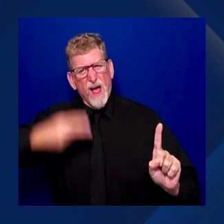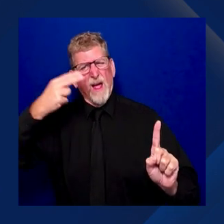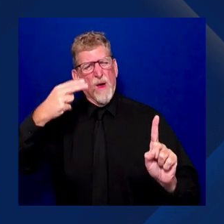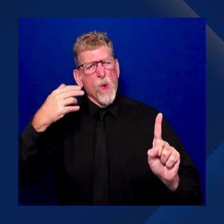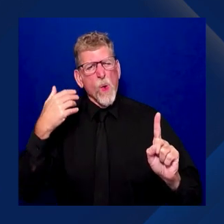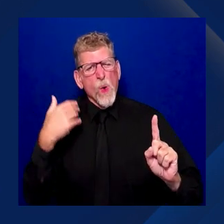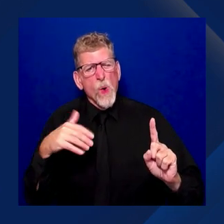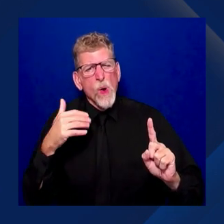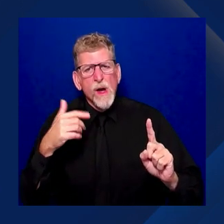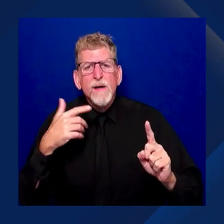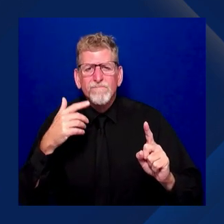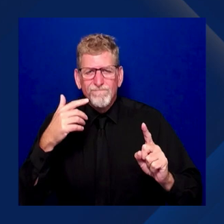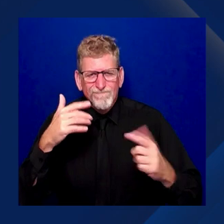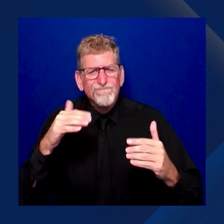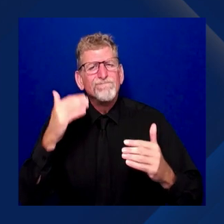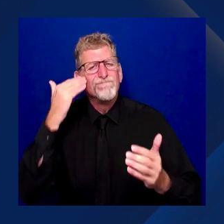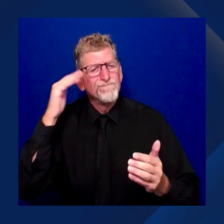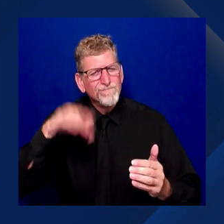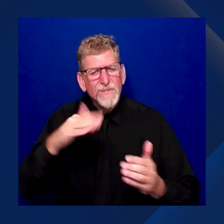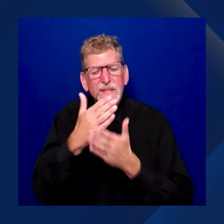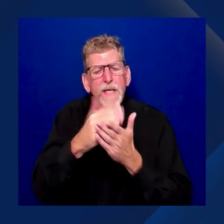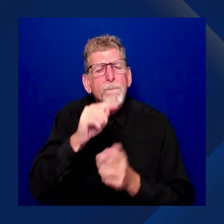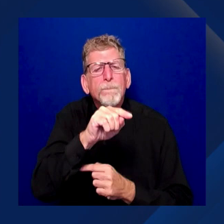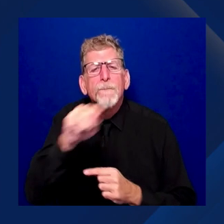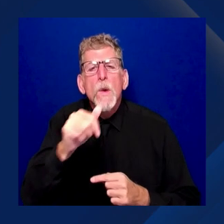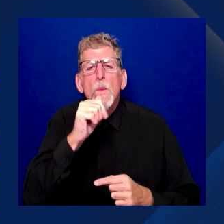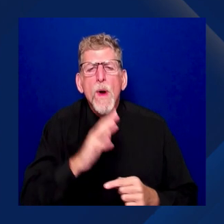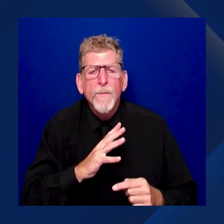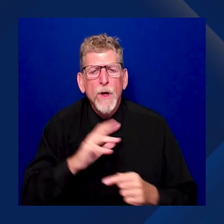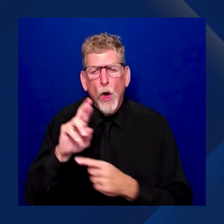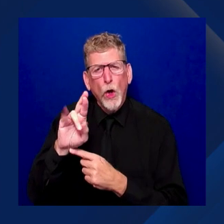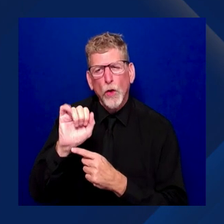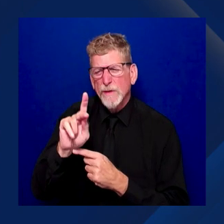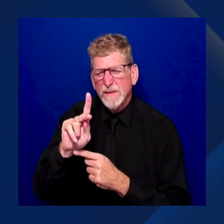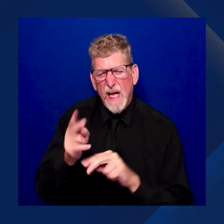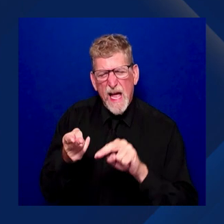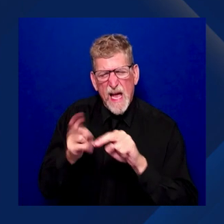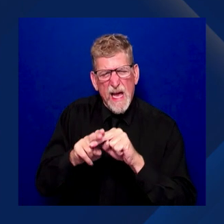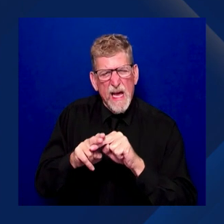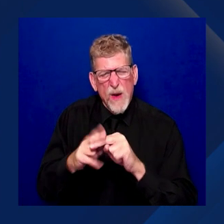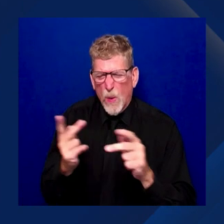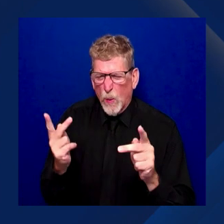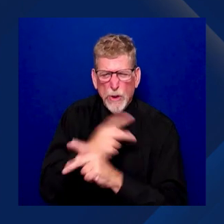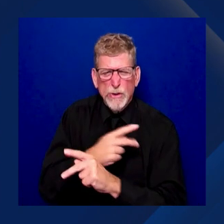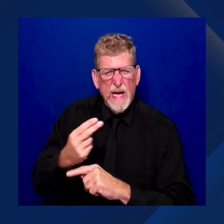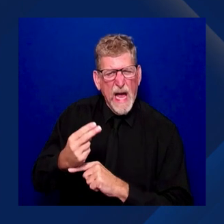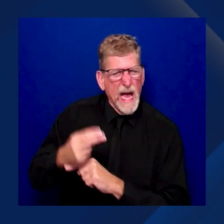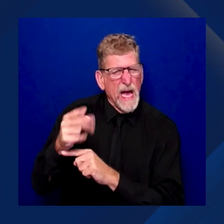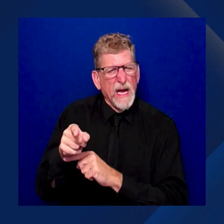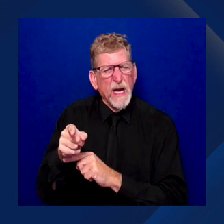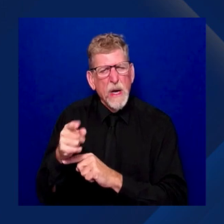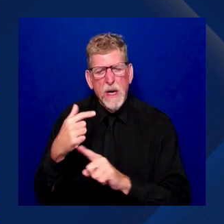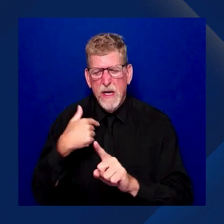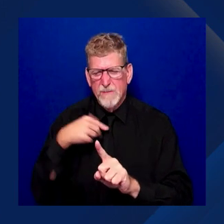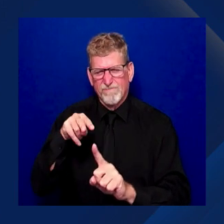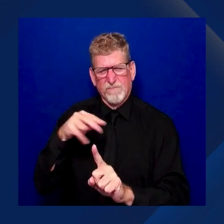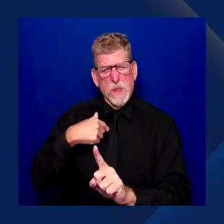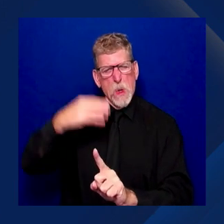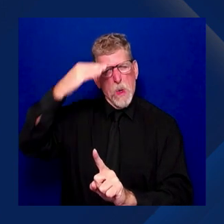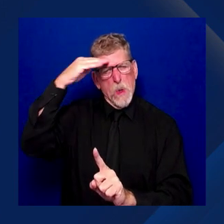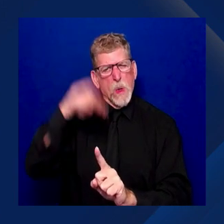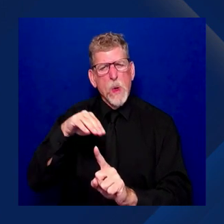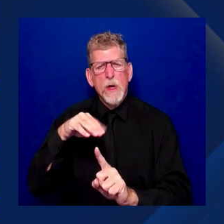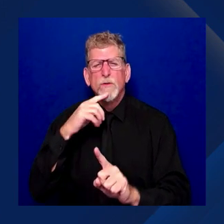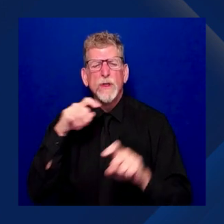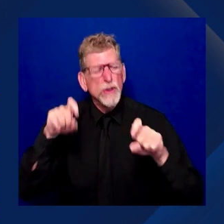some women, the risk is much higher, when we know that, we should do something about it. When we